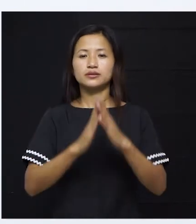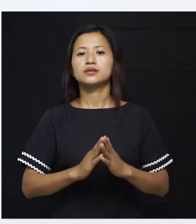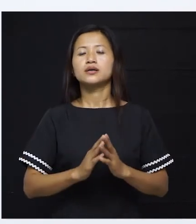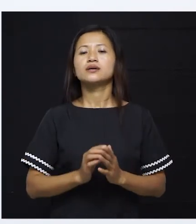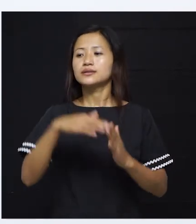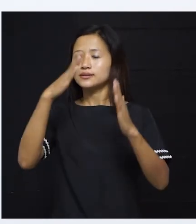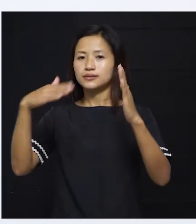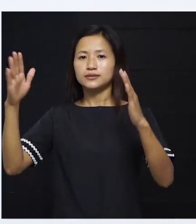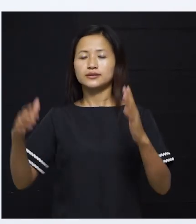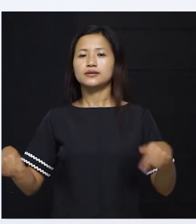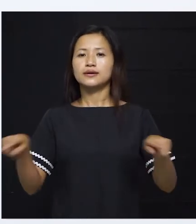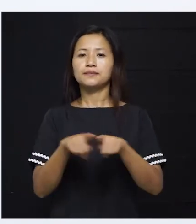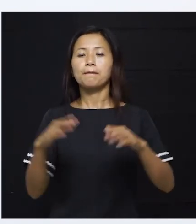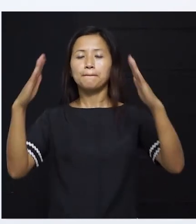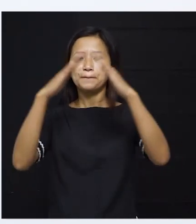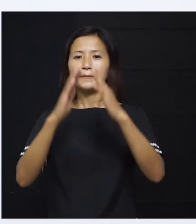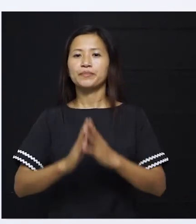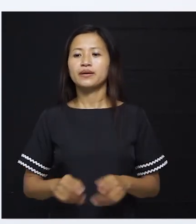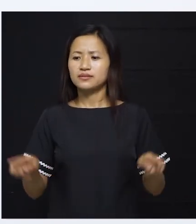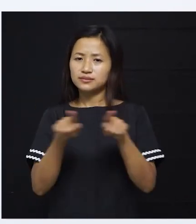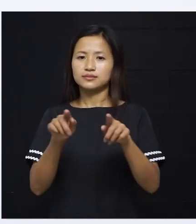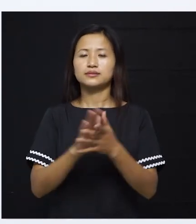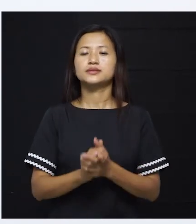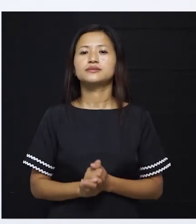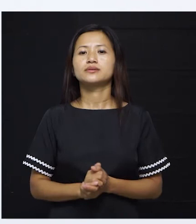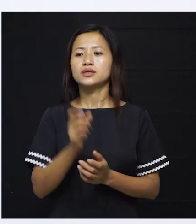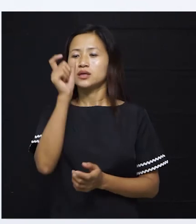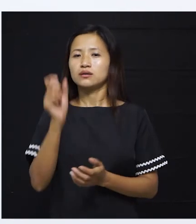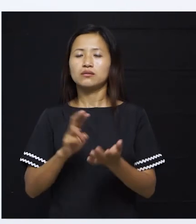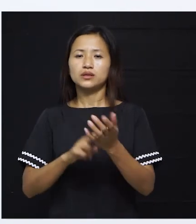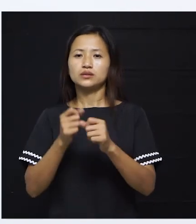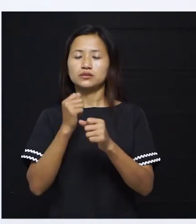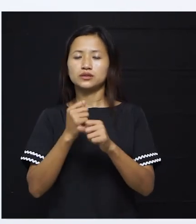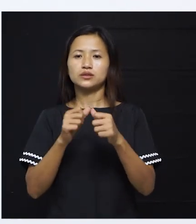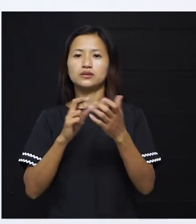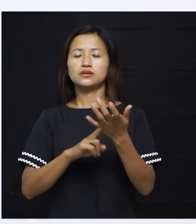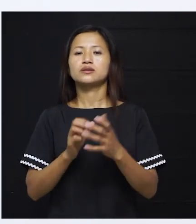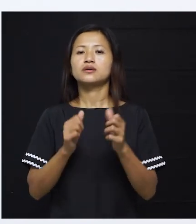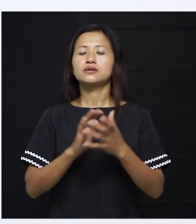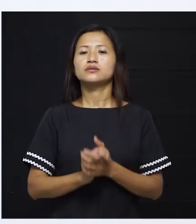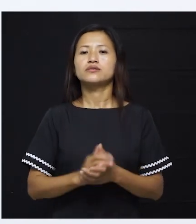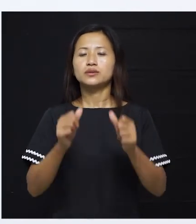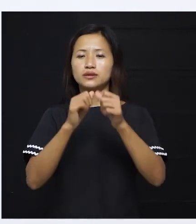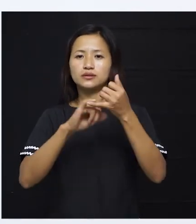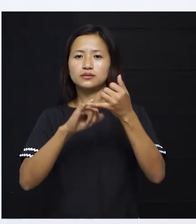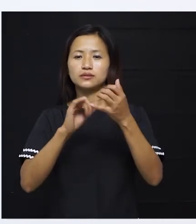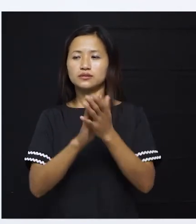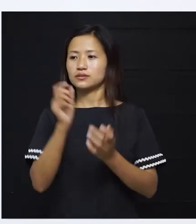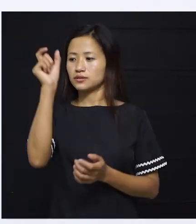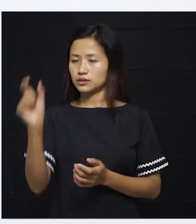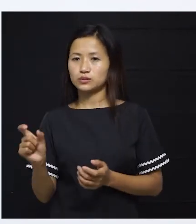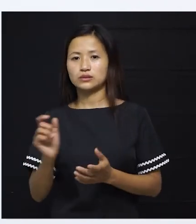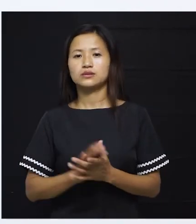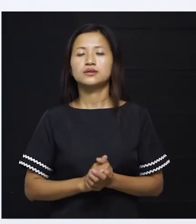hills and mountains, it is also again quite relatable to the word Naga from the Assamese word. So it